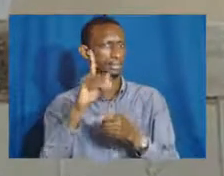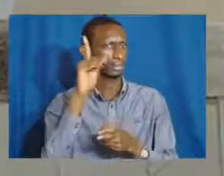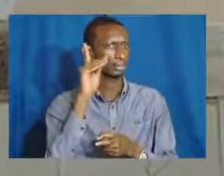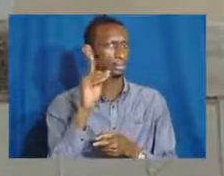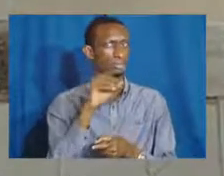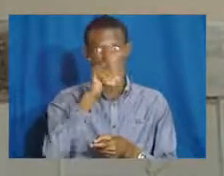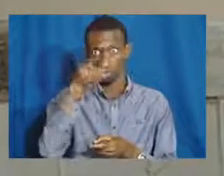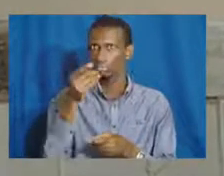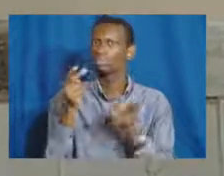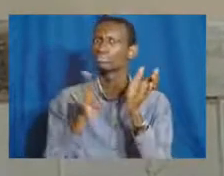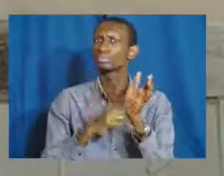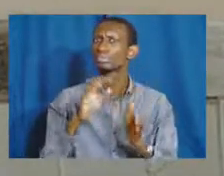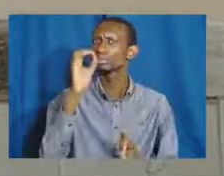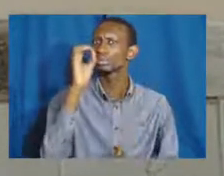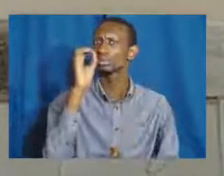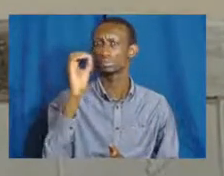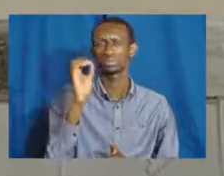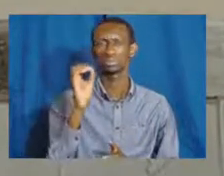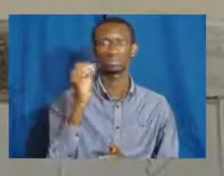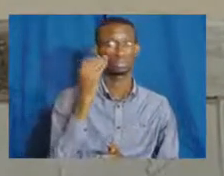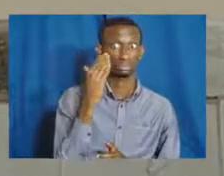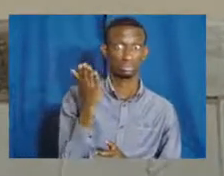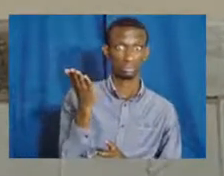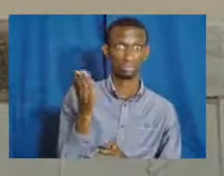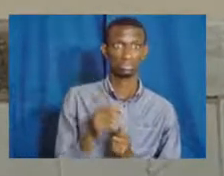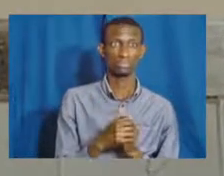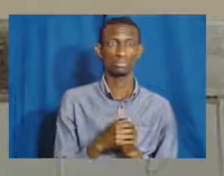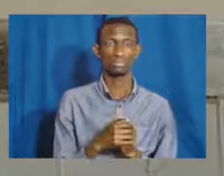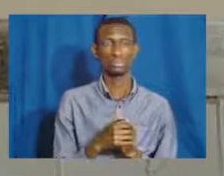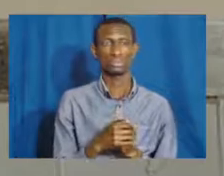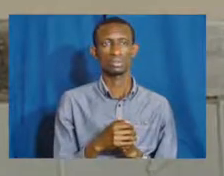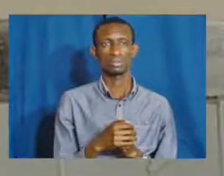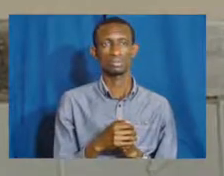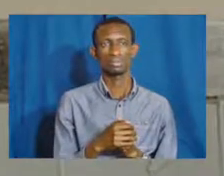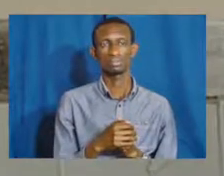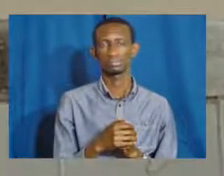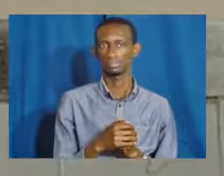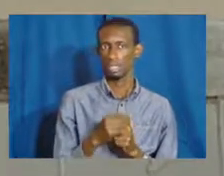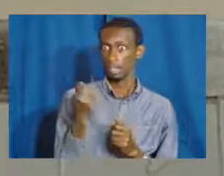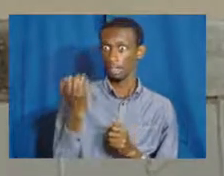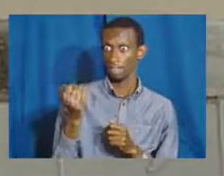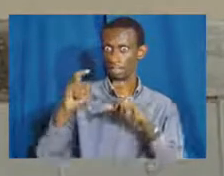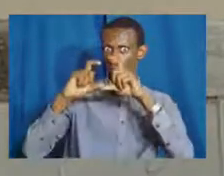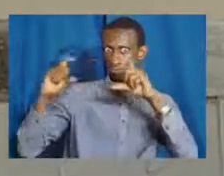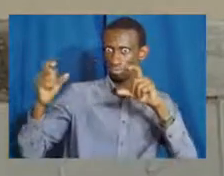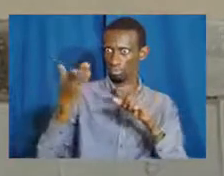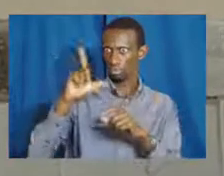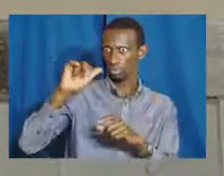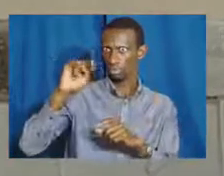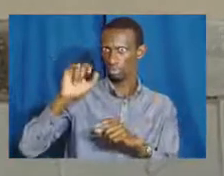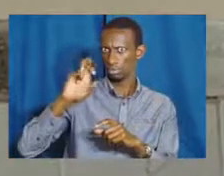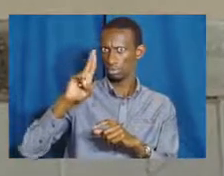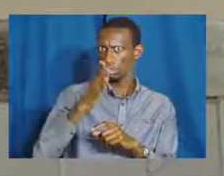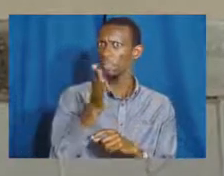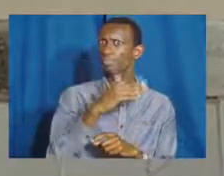equal to 0. You see, on numerator, I have a linear equation, and in